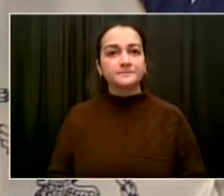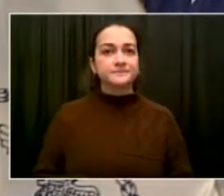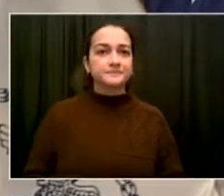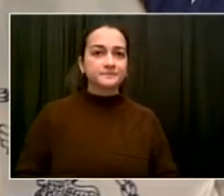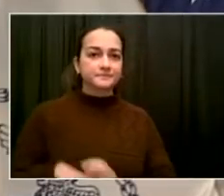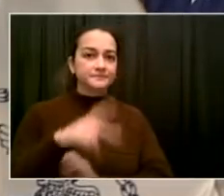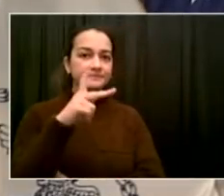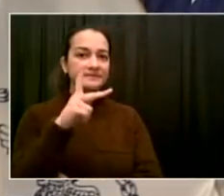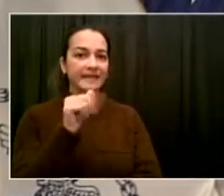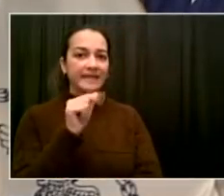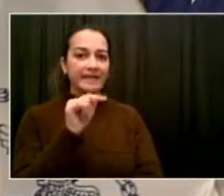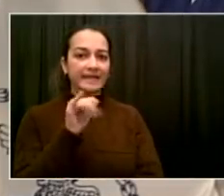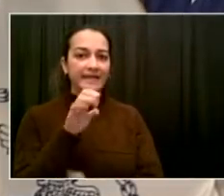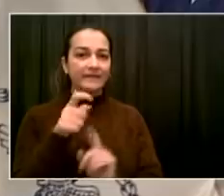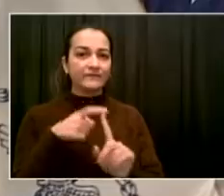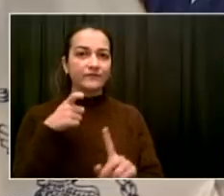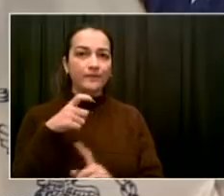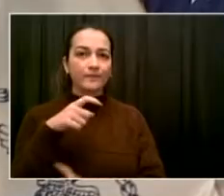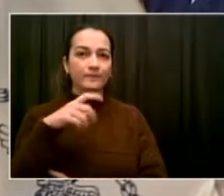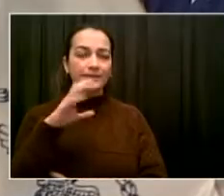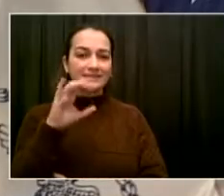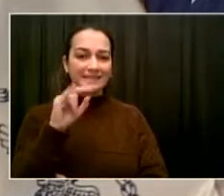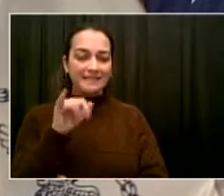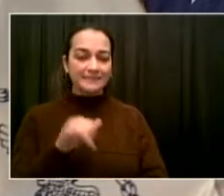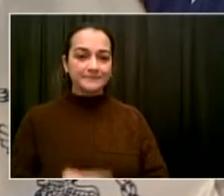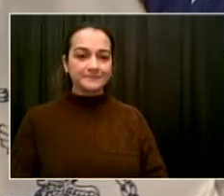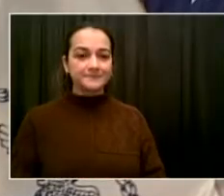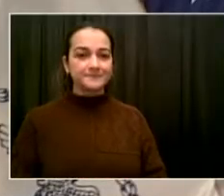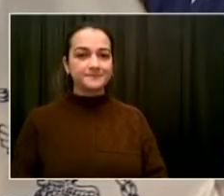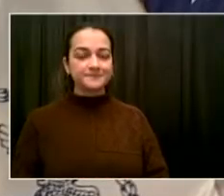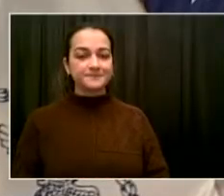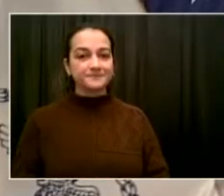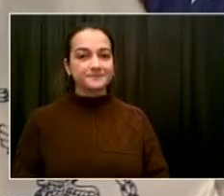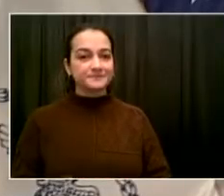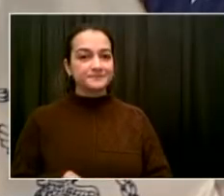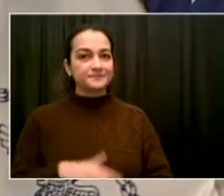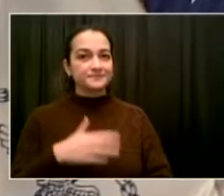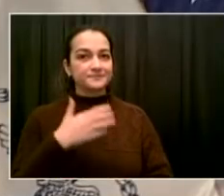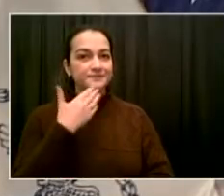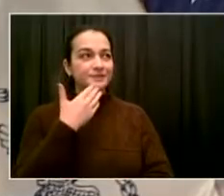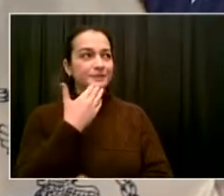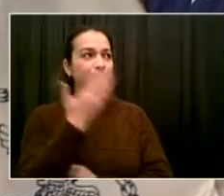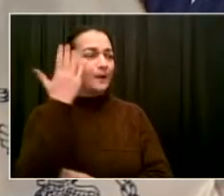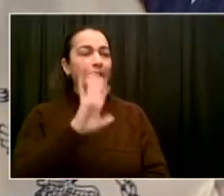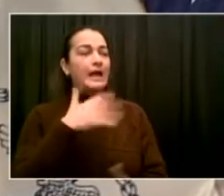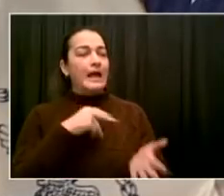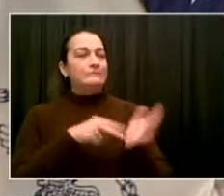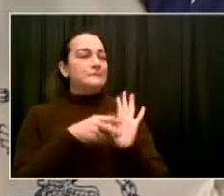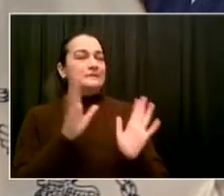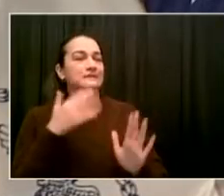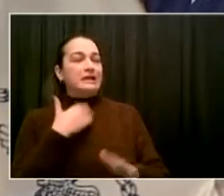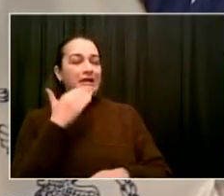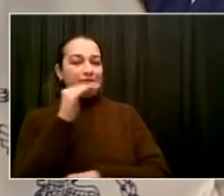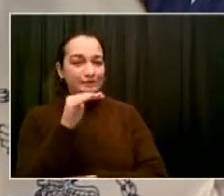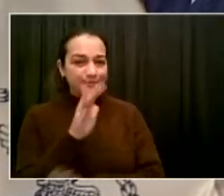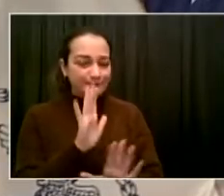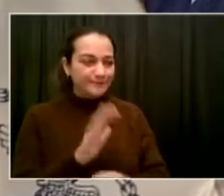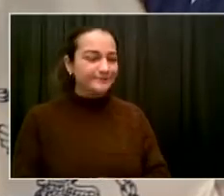Hey, good morning, or whatever, good afternoon. Can you hear me? Yes, Katie, how you doing? Good, thanks. My question